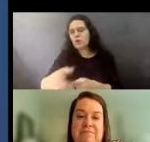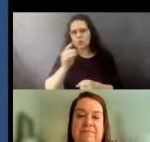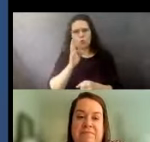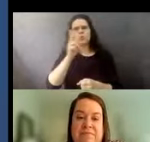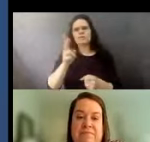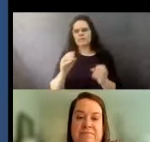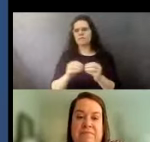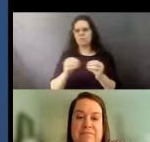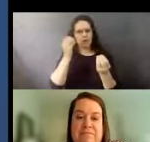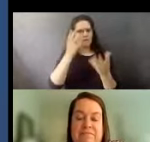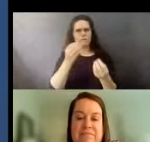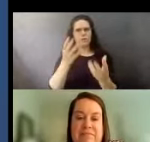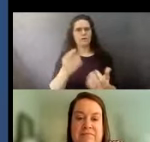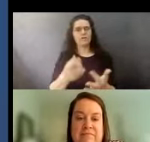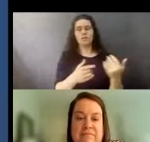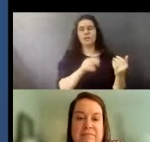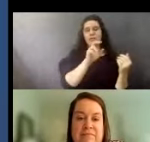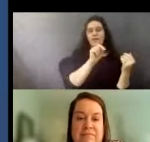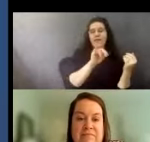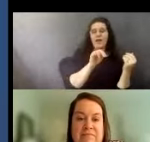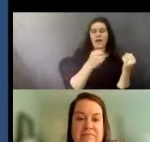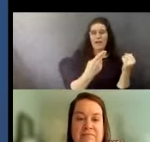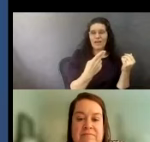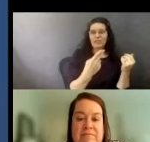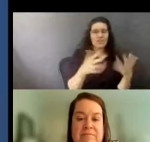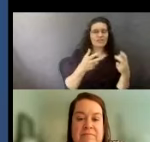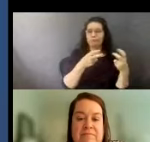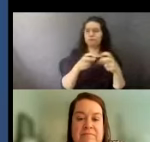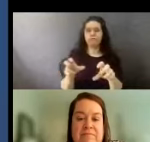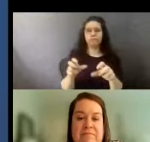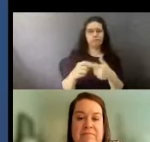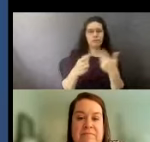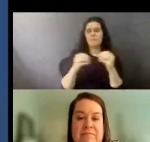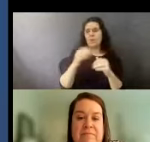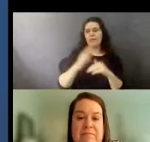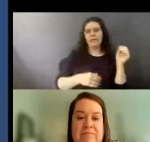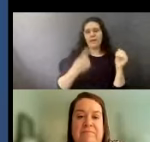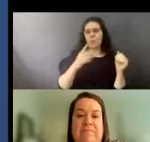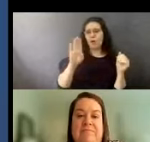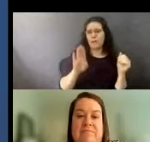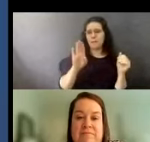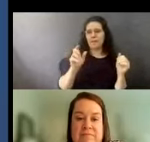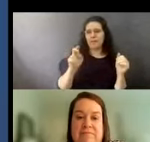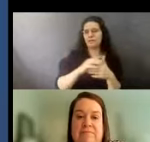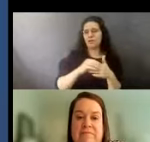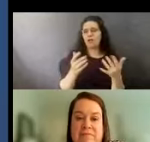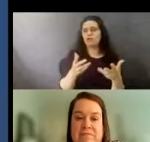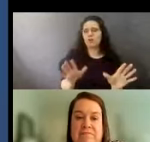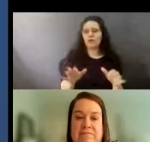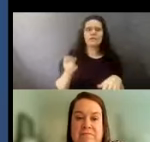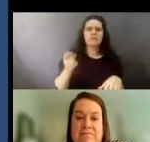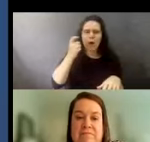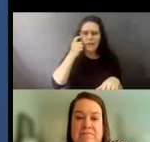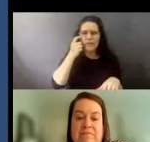the NIH's Recover program has, we should be able to learn more about these conditions and perhaps develop